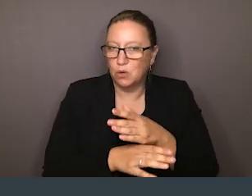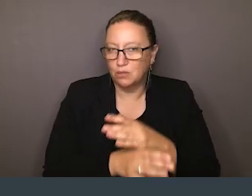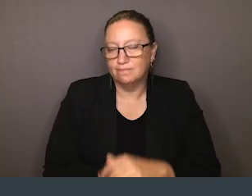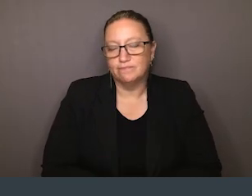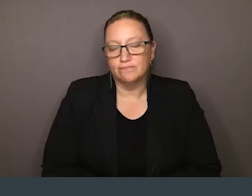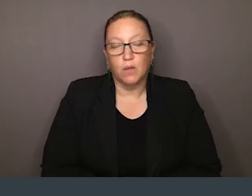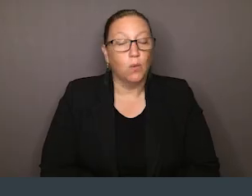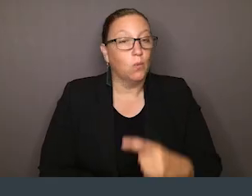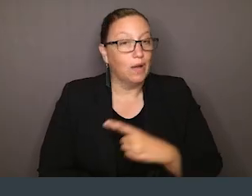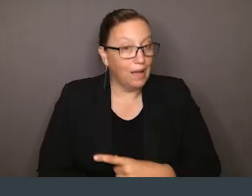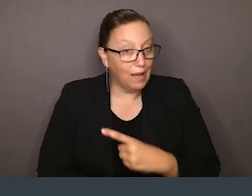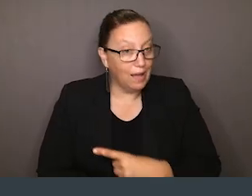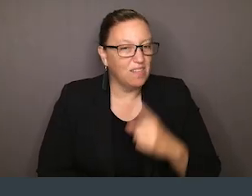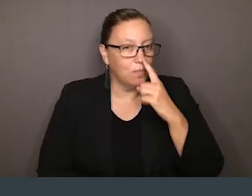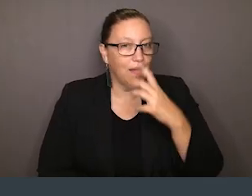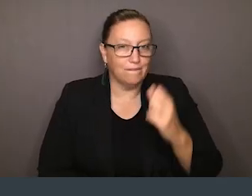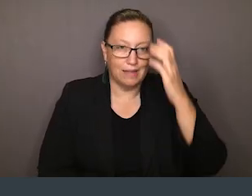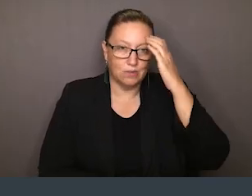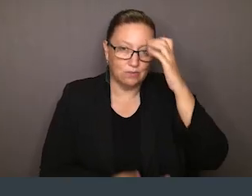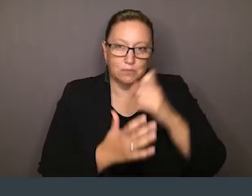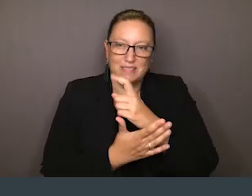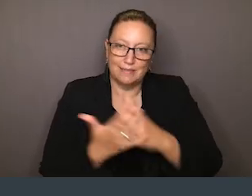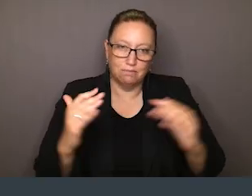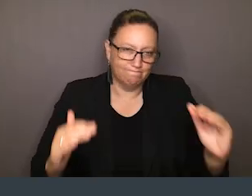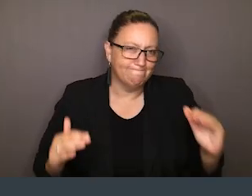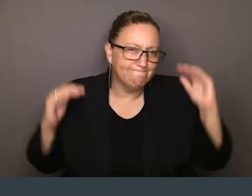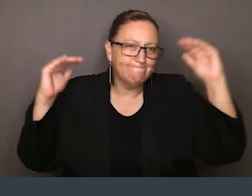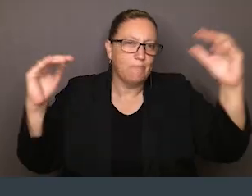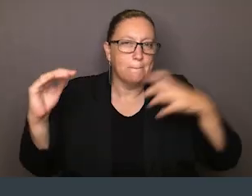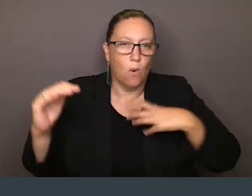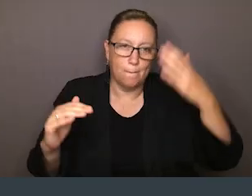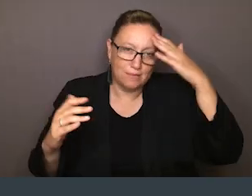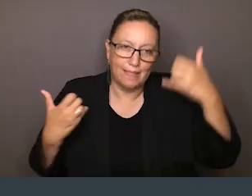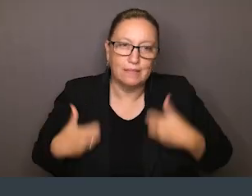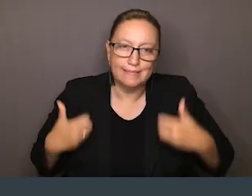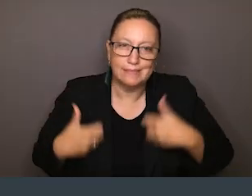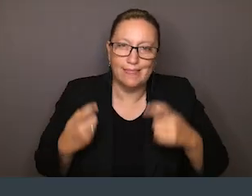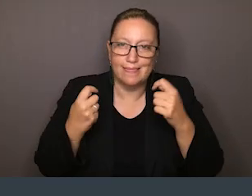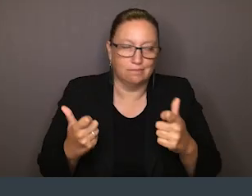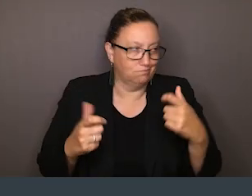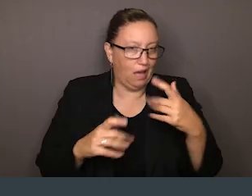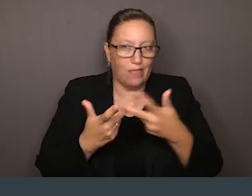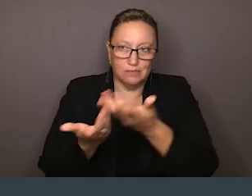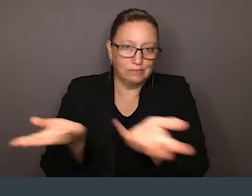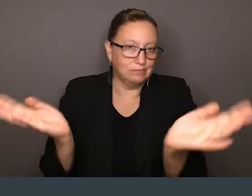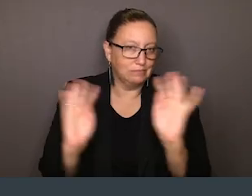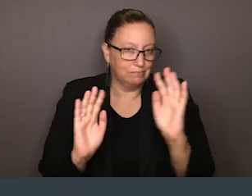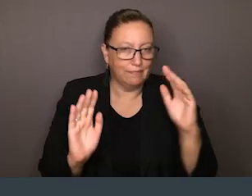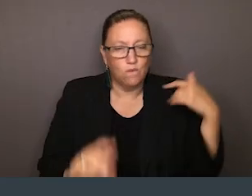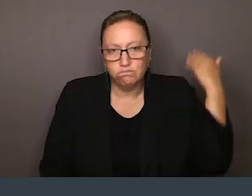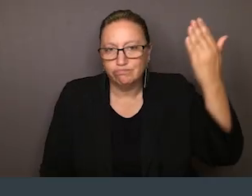with intellectual disability experience much higher rates of mental illness across the lifespan. So